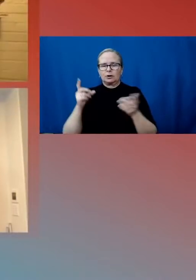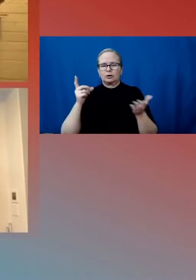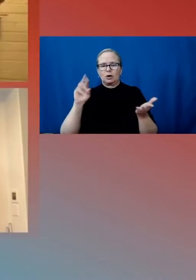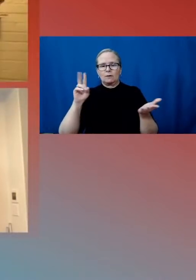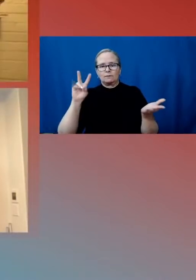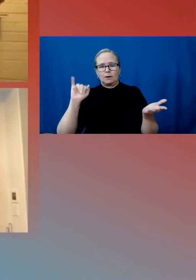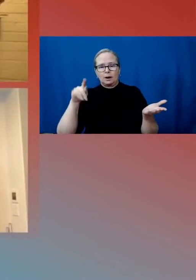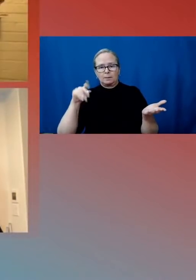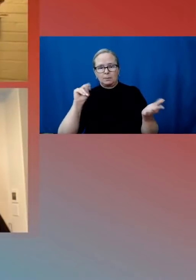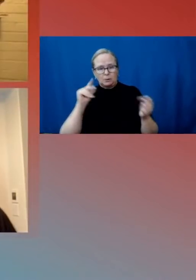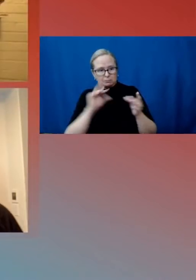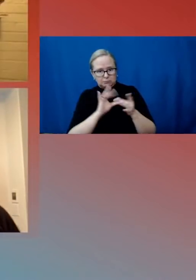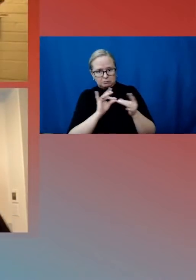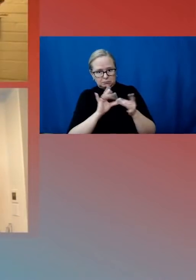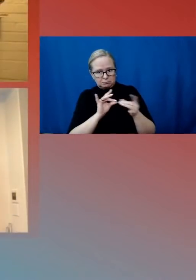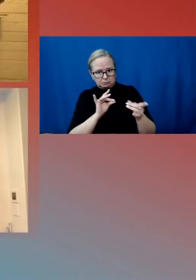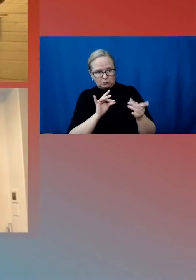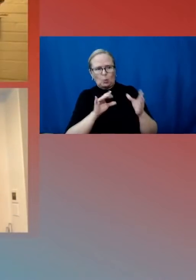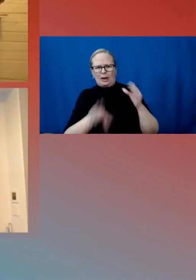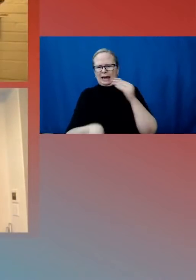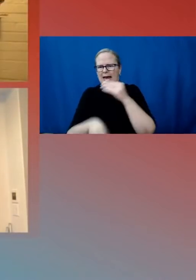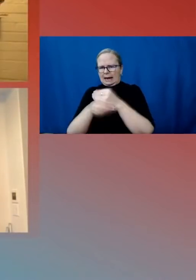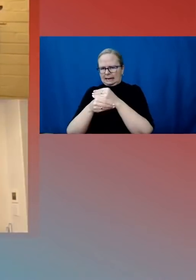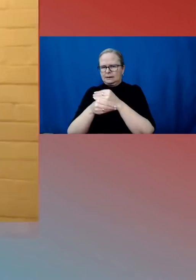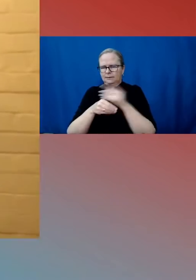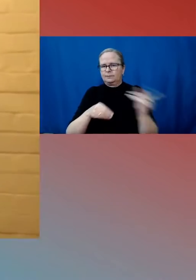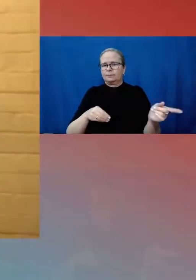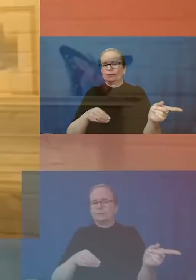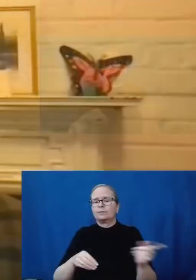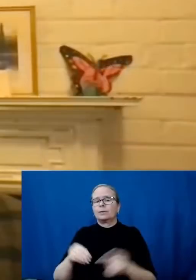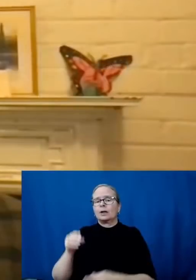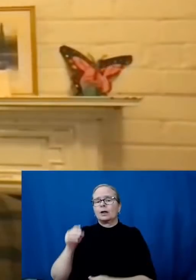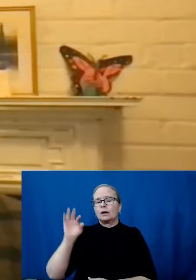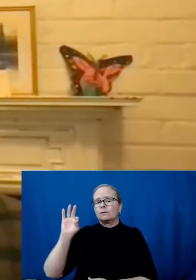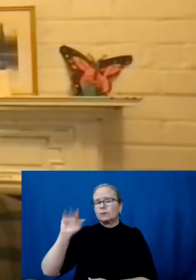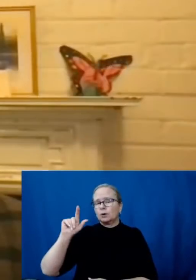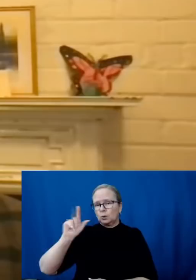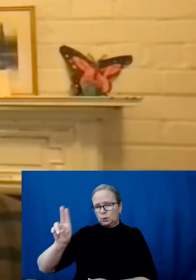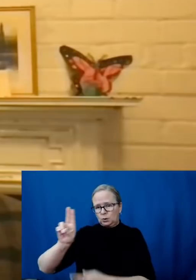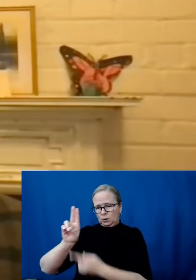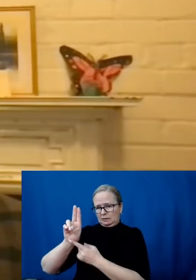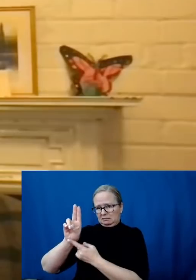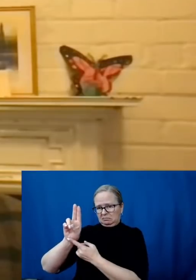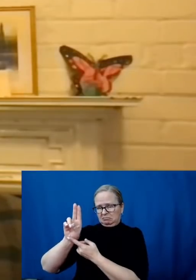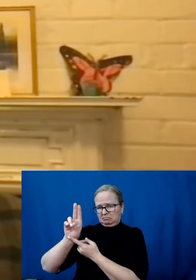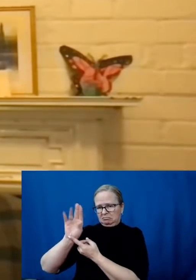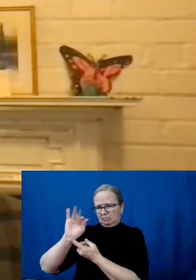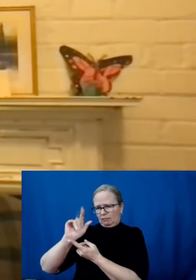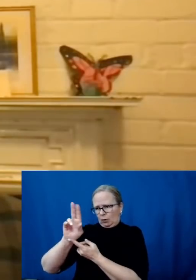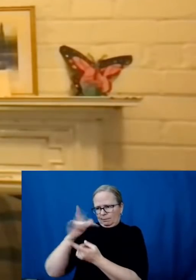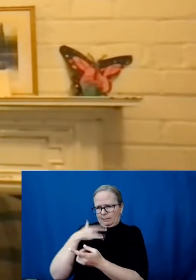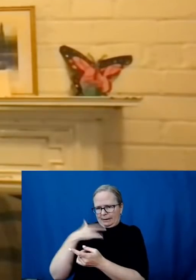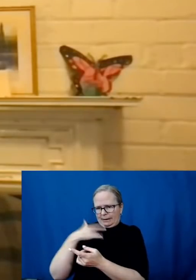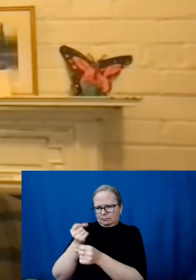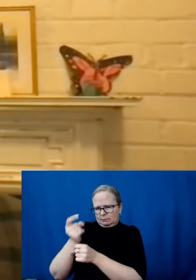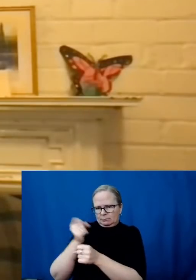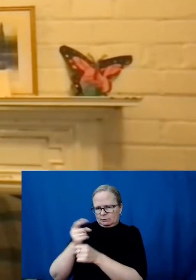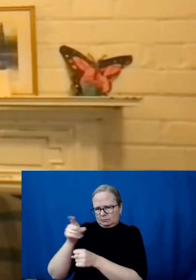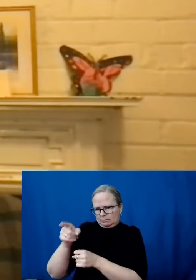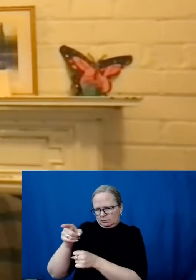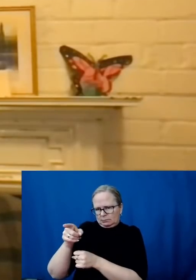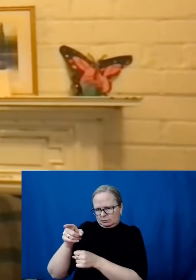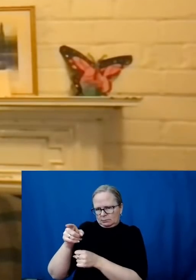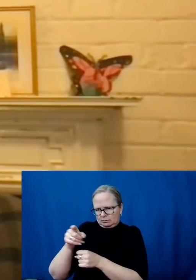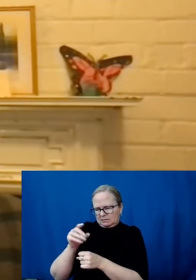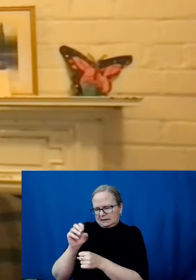can do a quick follow-up on that. So flu has never achieved endemicity. It's seasonally pandemic, right?